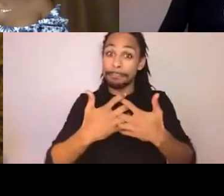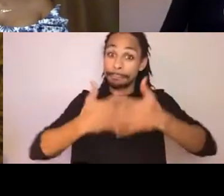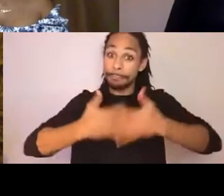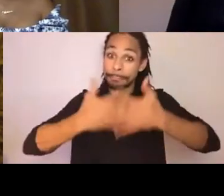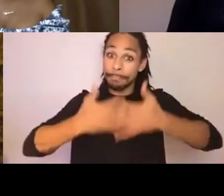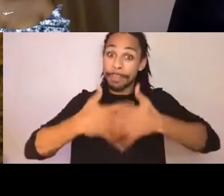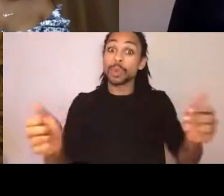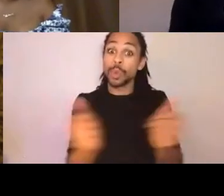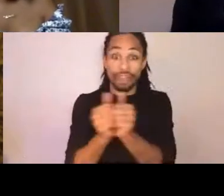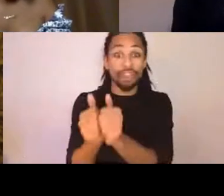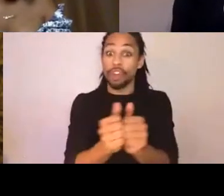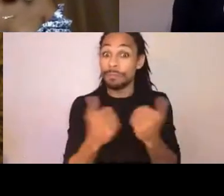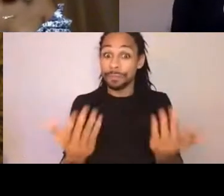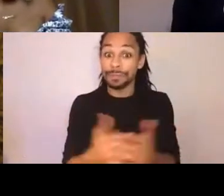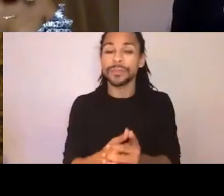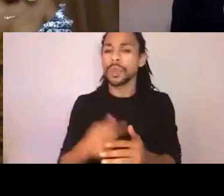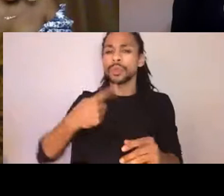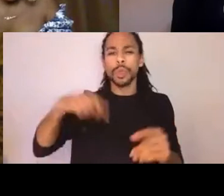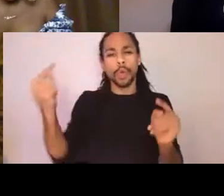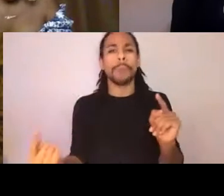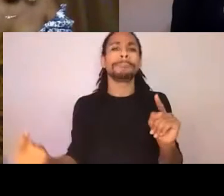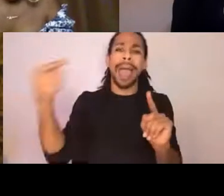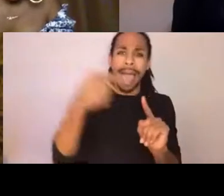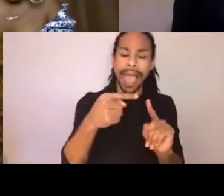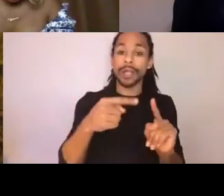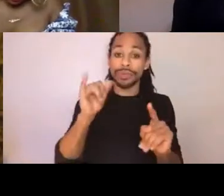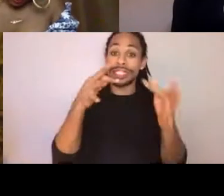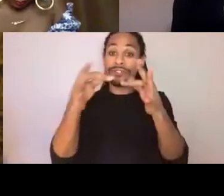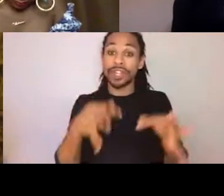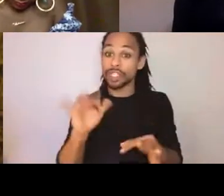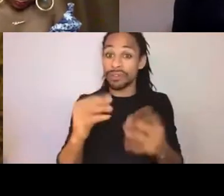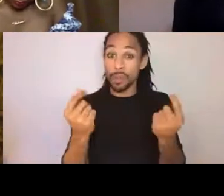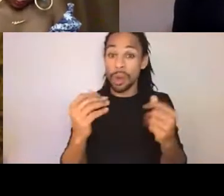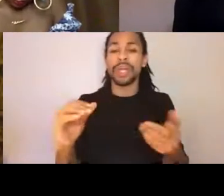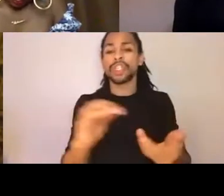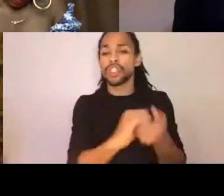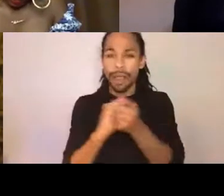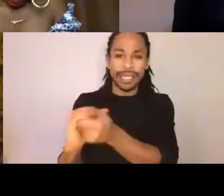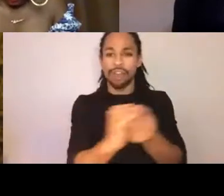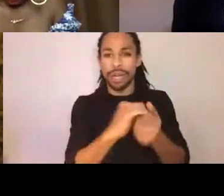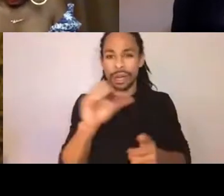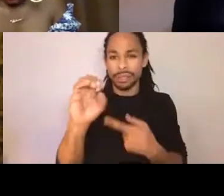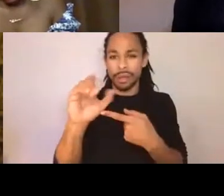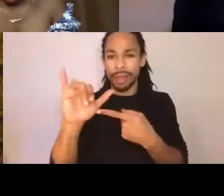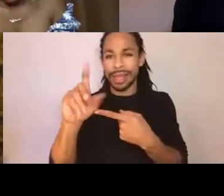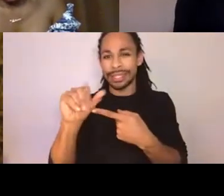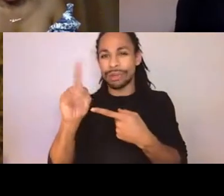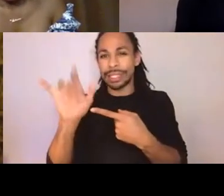back to Jafreen, just to this definition of solidarity, what it looks like in action, what these things look like in